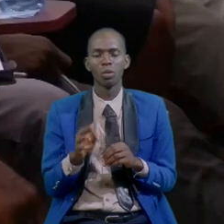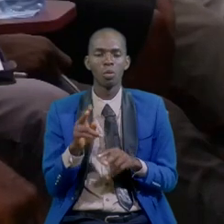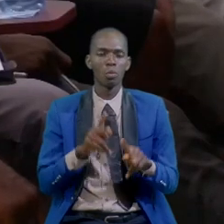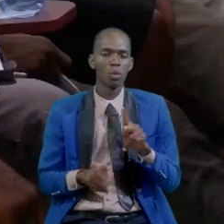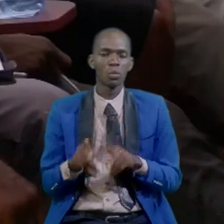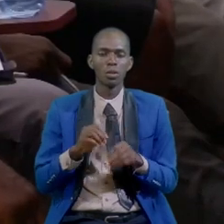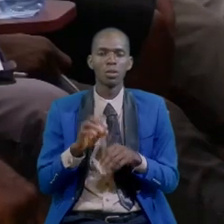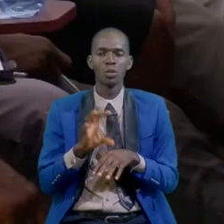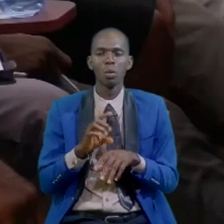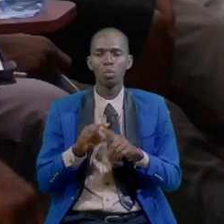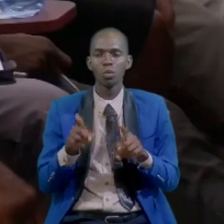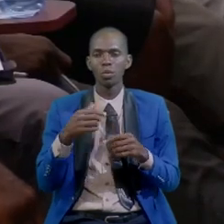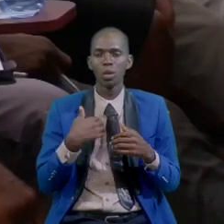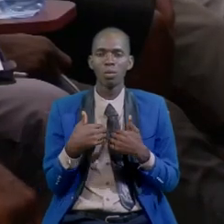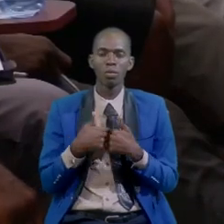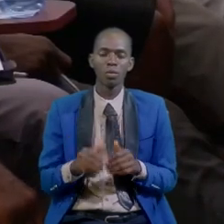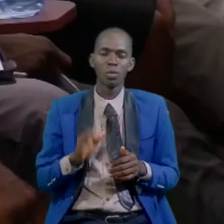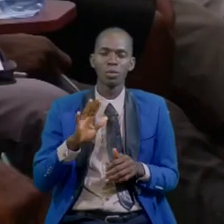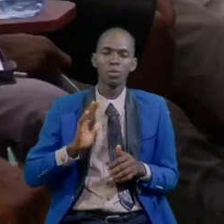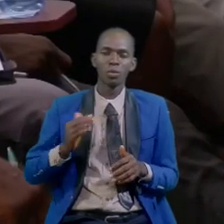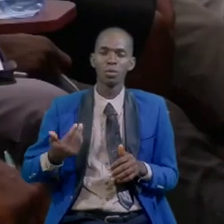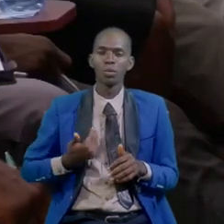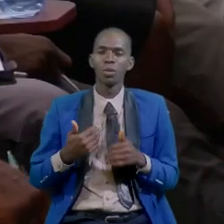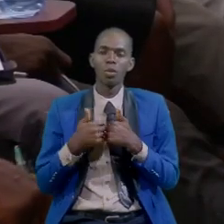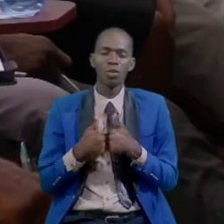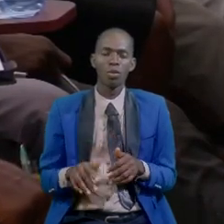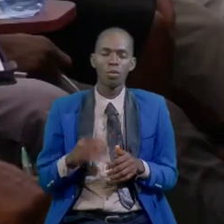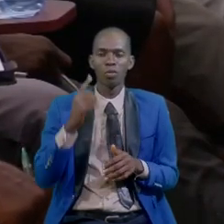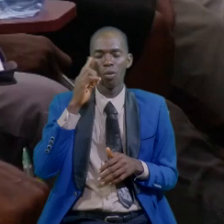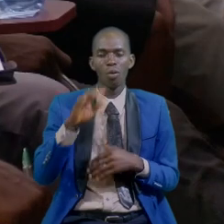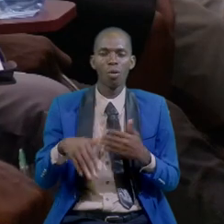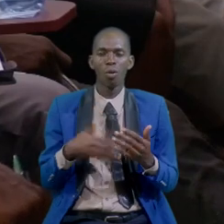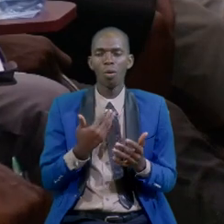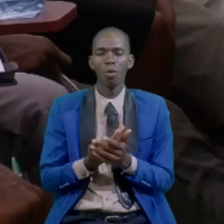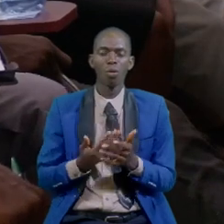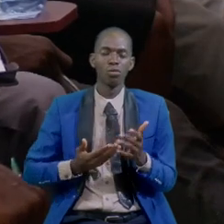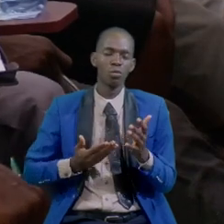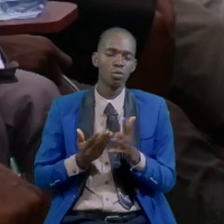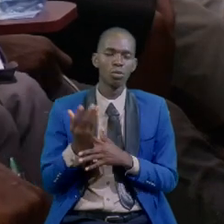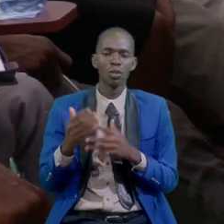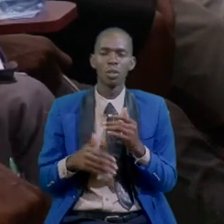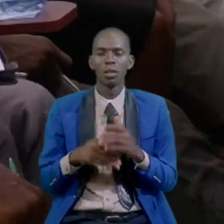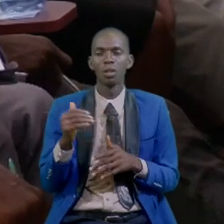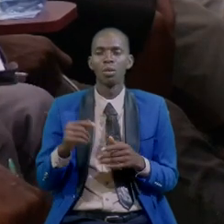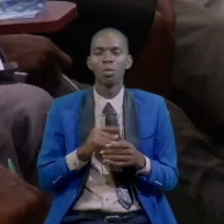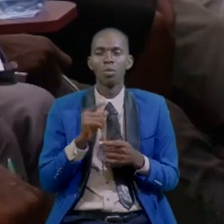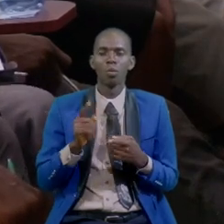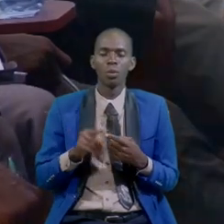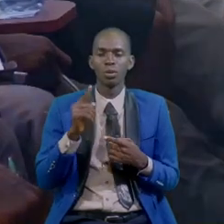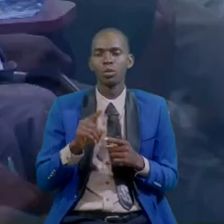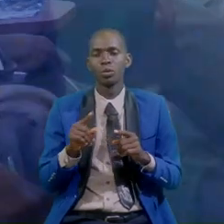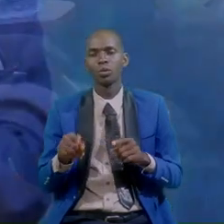You're lost for all eternity when you go to seek for numbers,